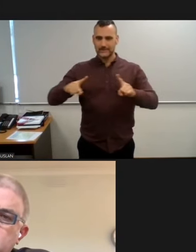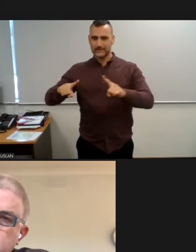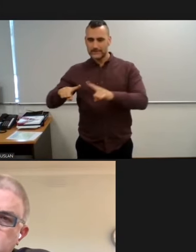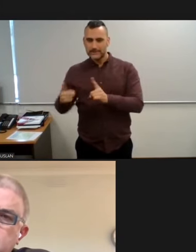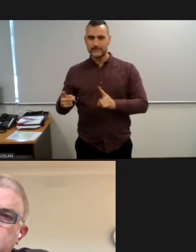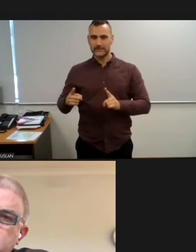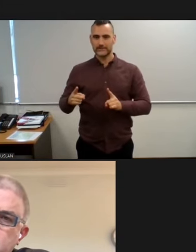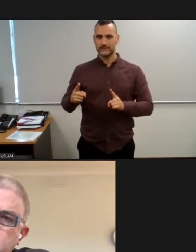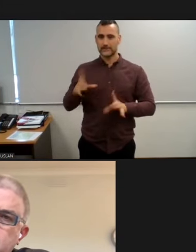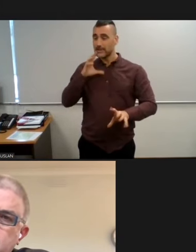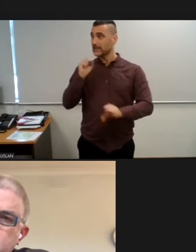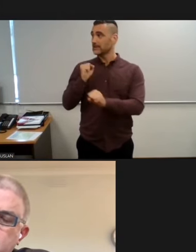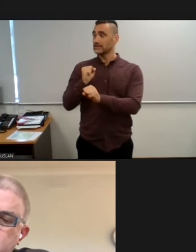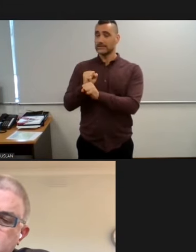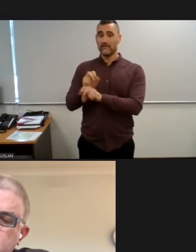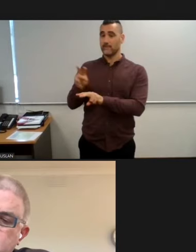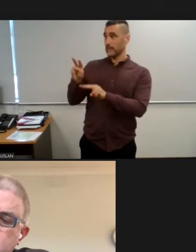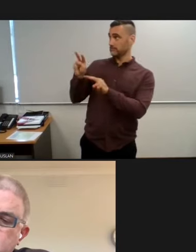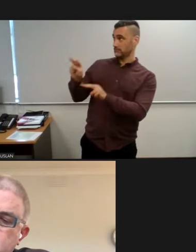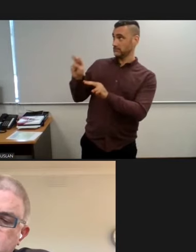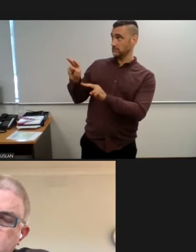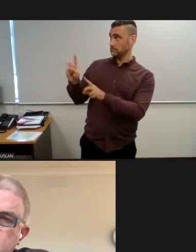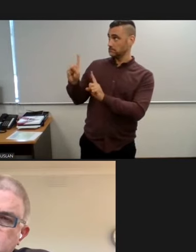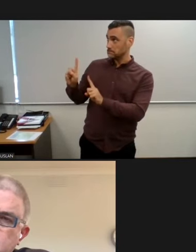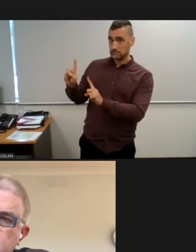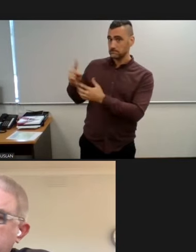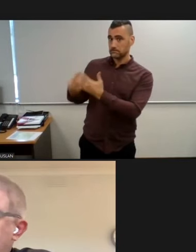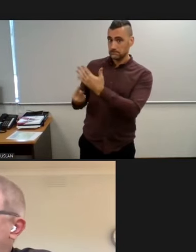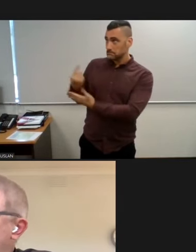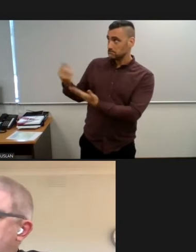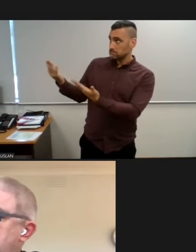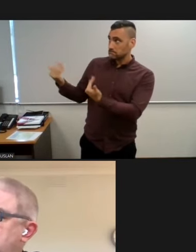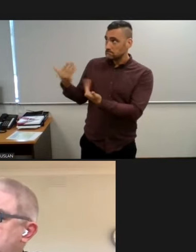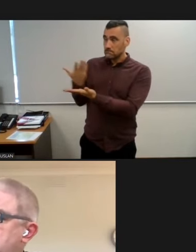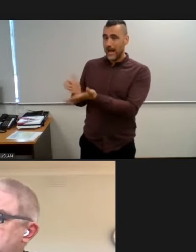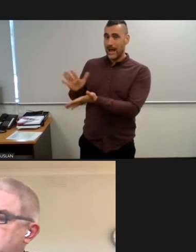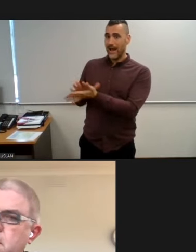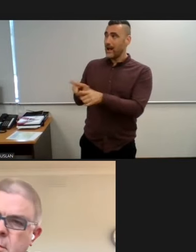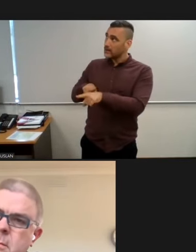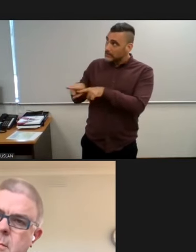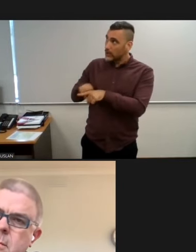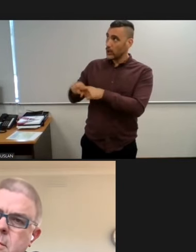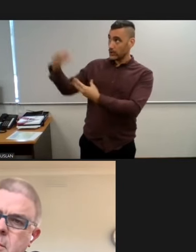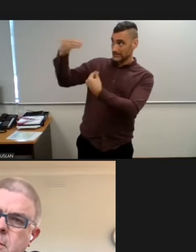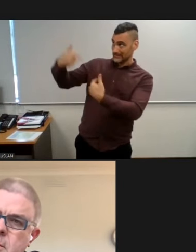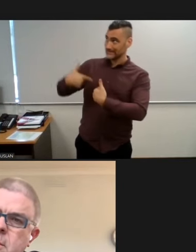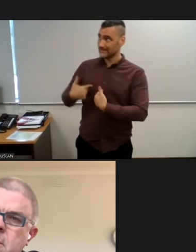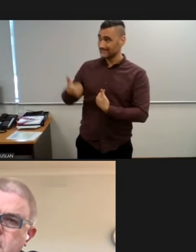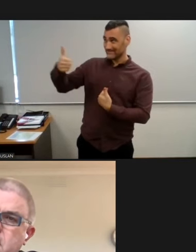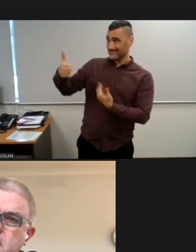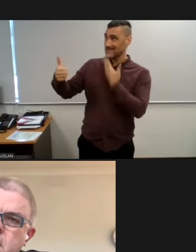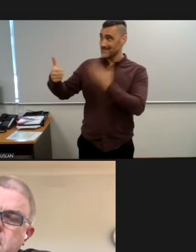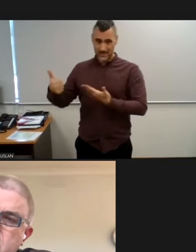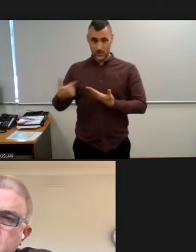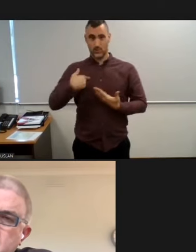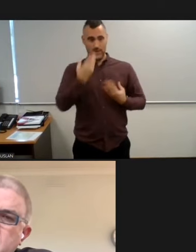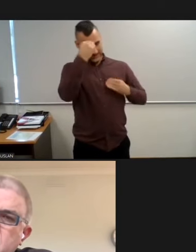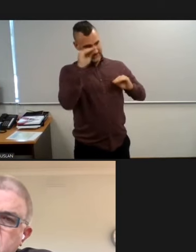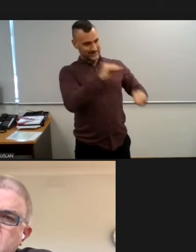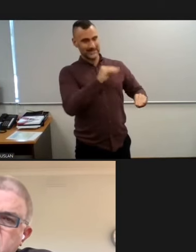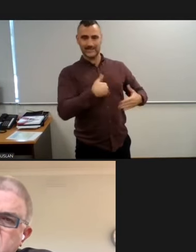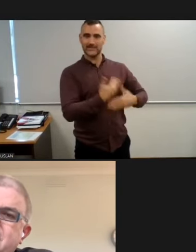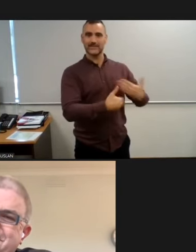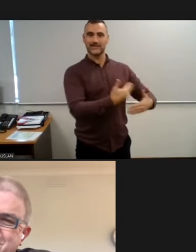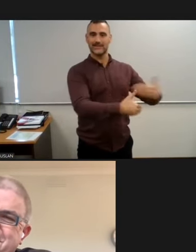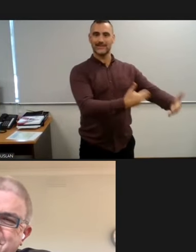government and all of the staff work really continuously say, well, how do we keep learning, particularly as the pandemic continues in ways that we wouldn't have